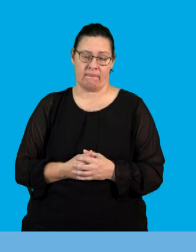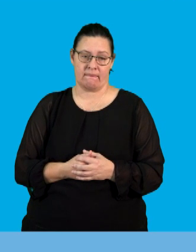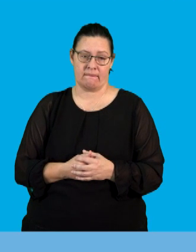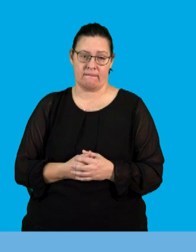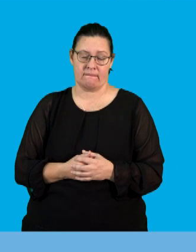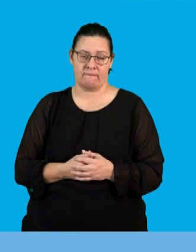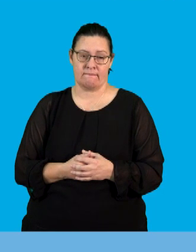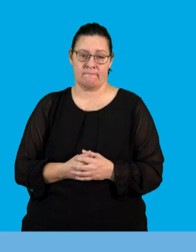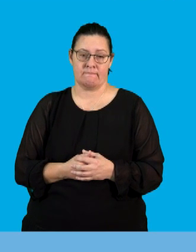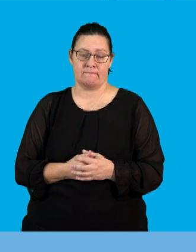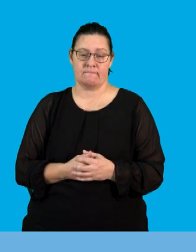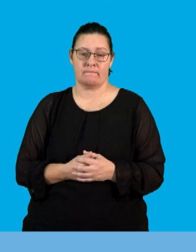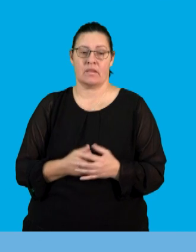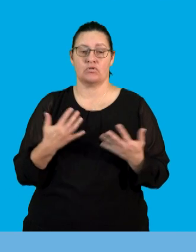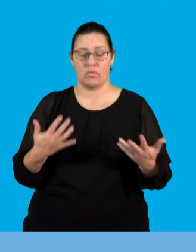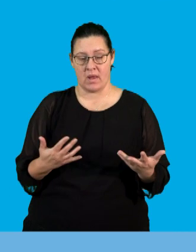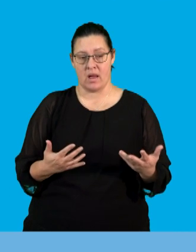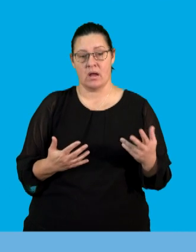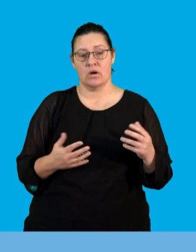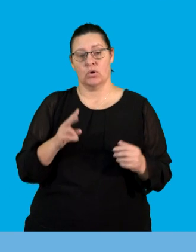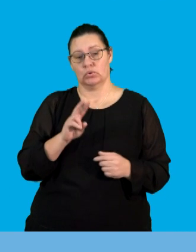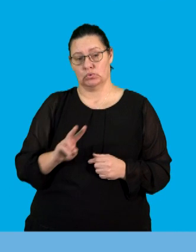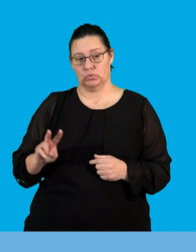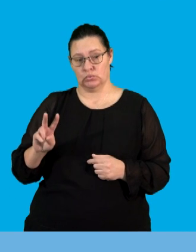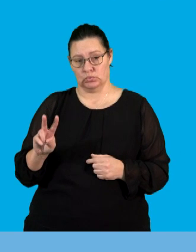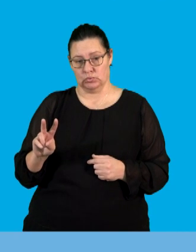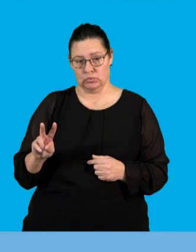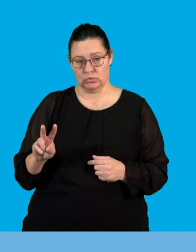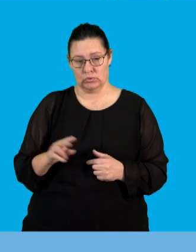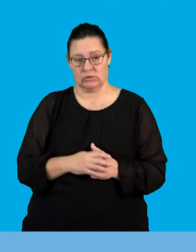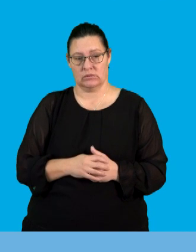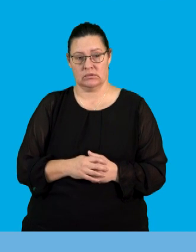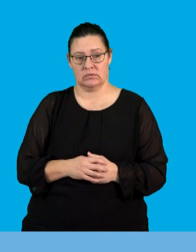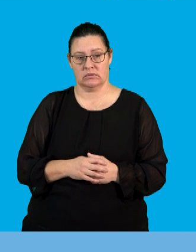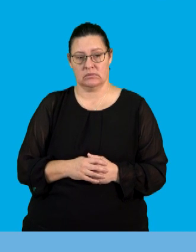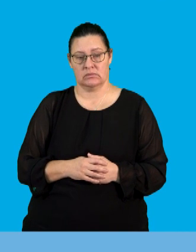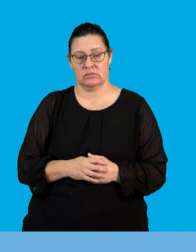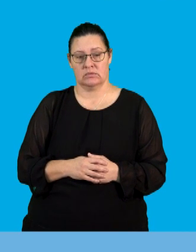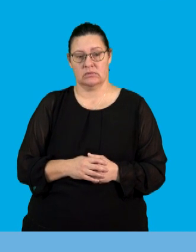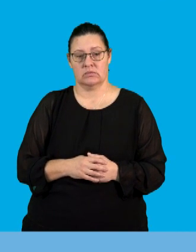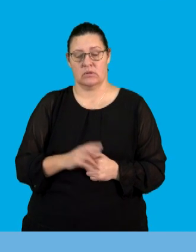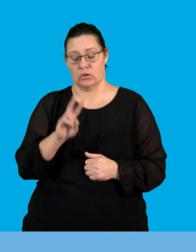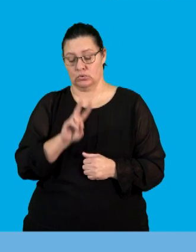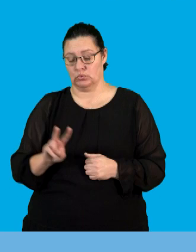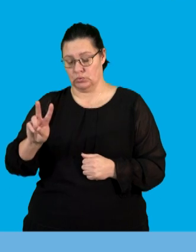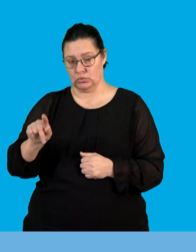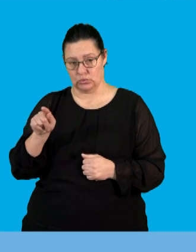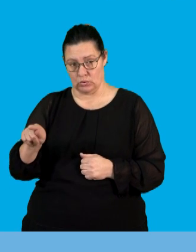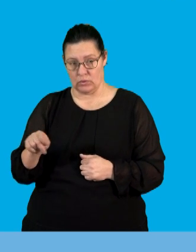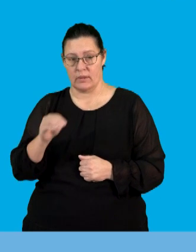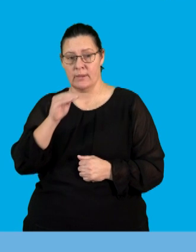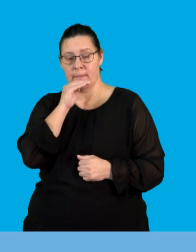on the right hand side. So if I then put in another 2 there, let's just create space. If I then put in another 2